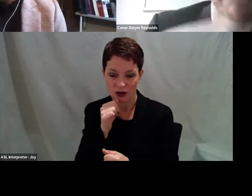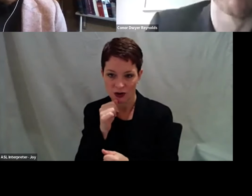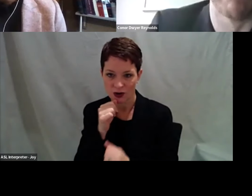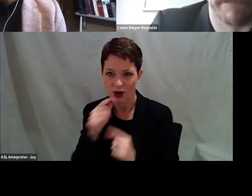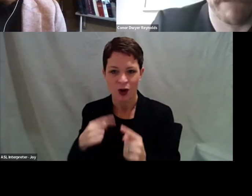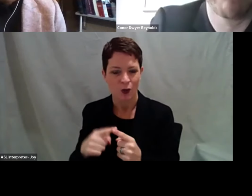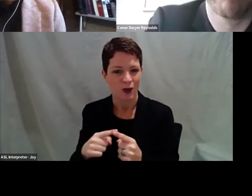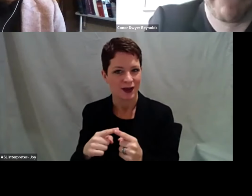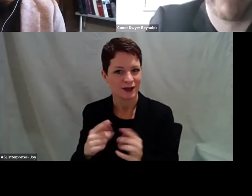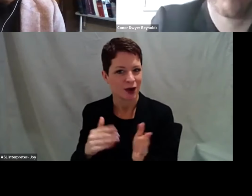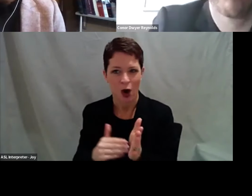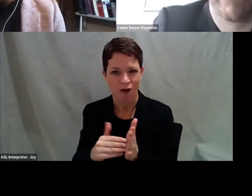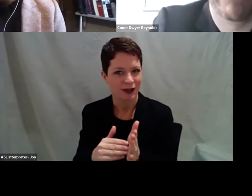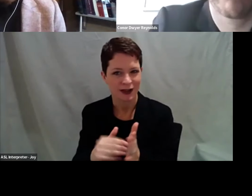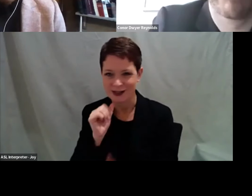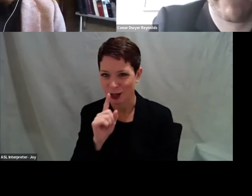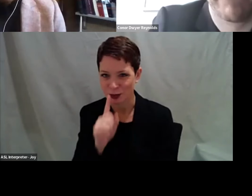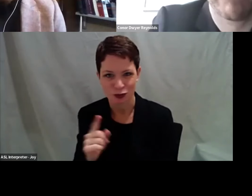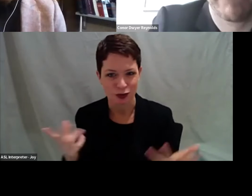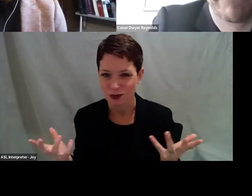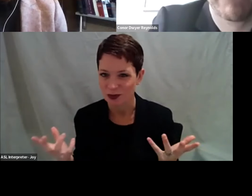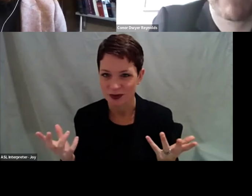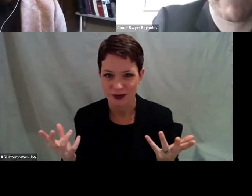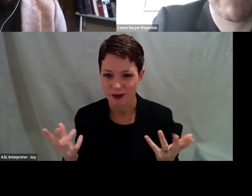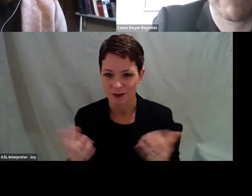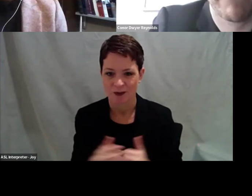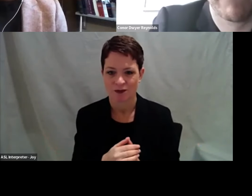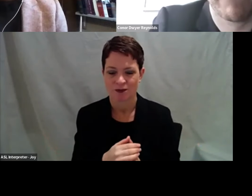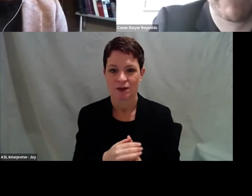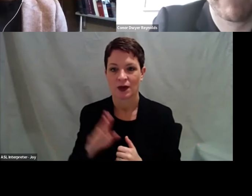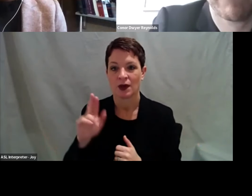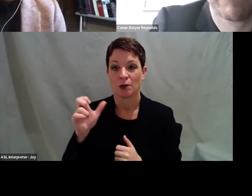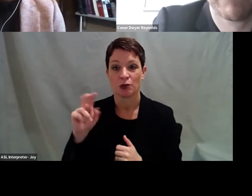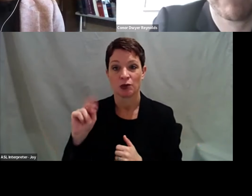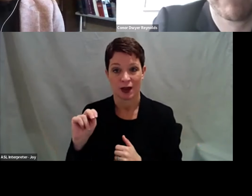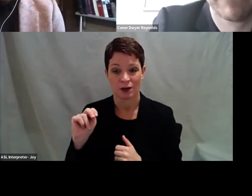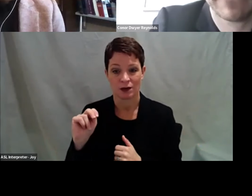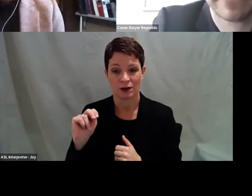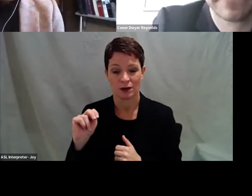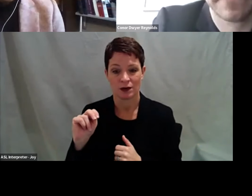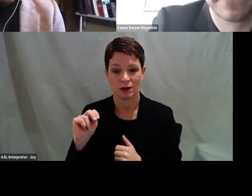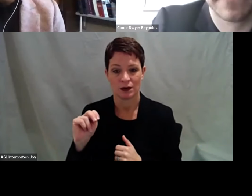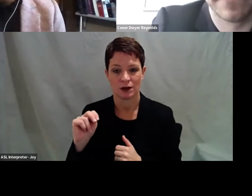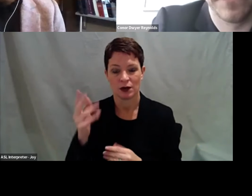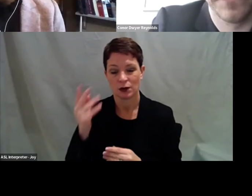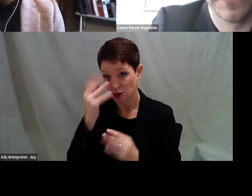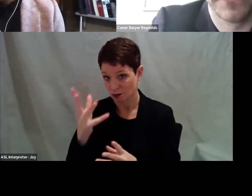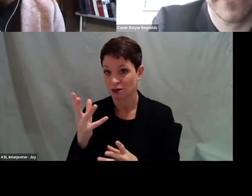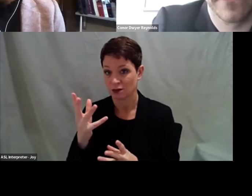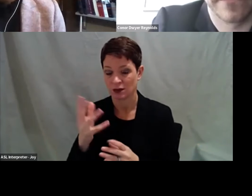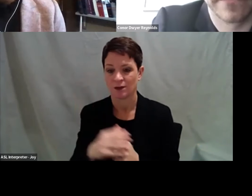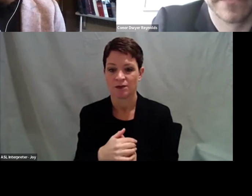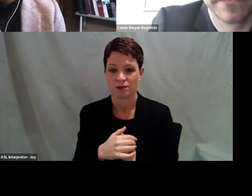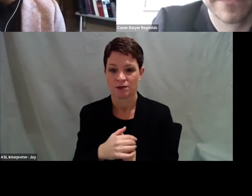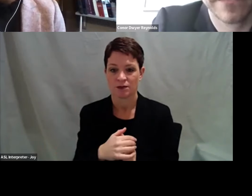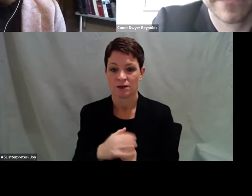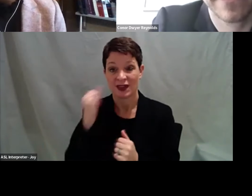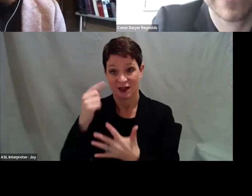is frequently not true. Brown is quick to note, however, that if